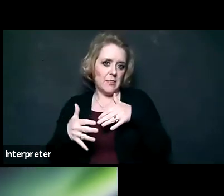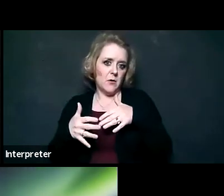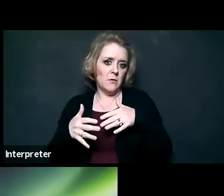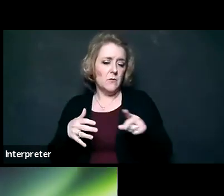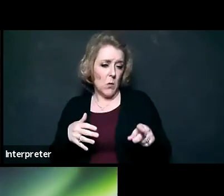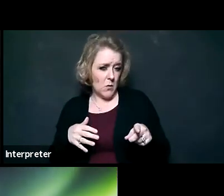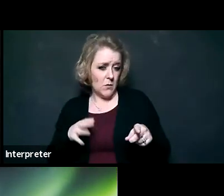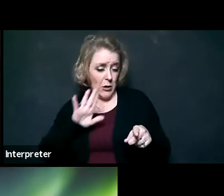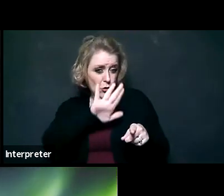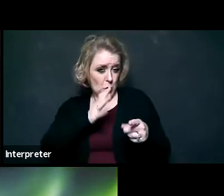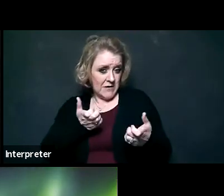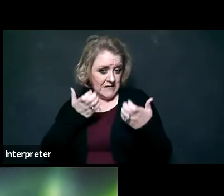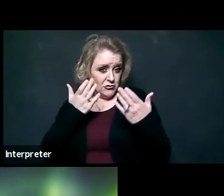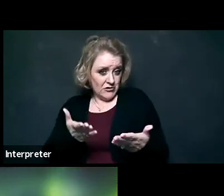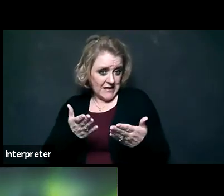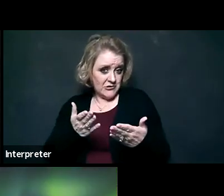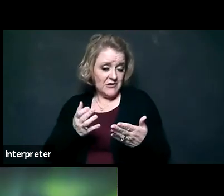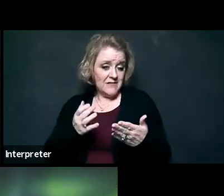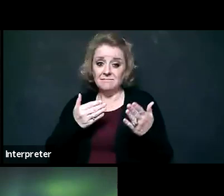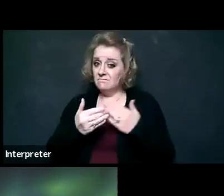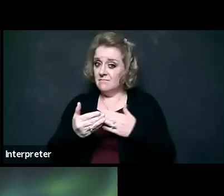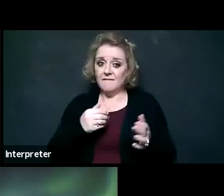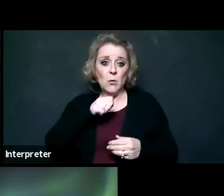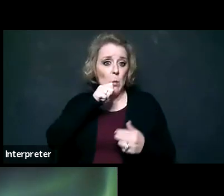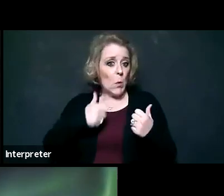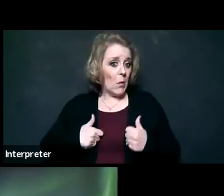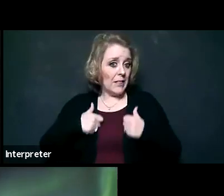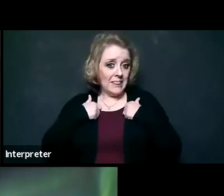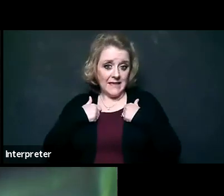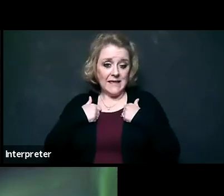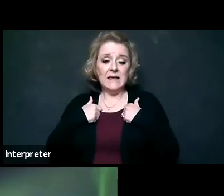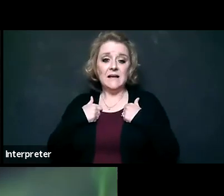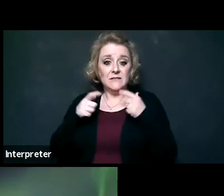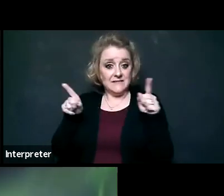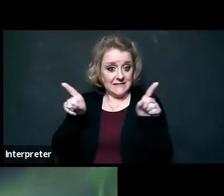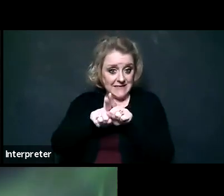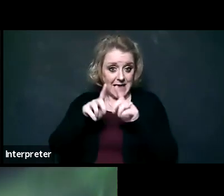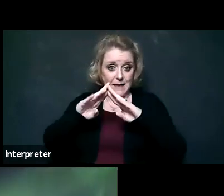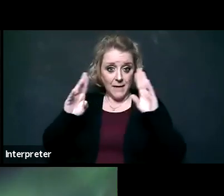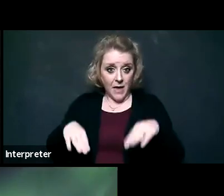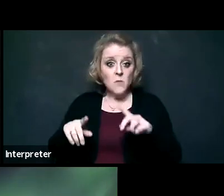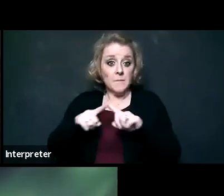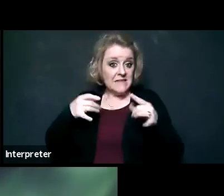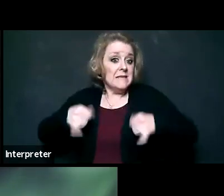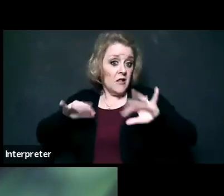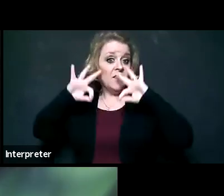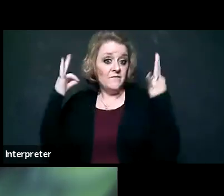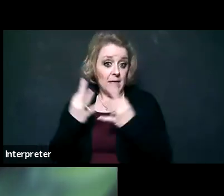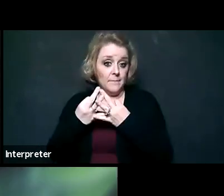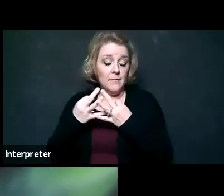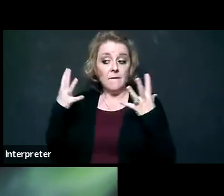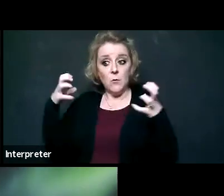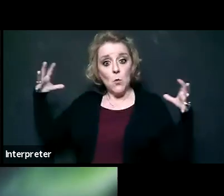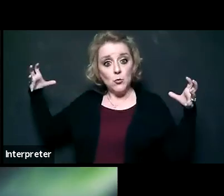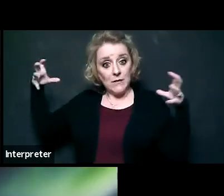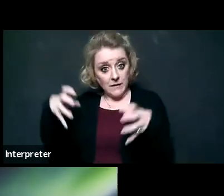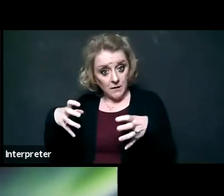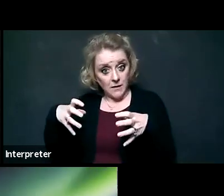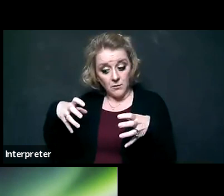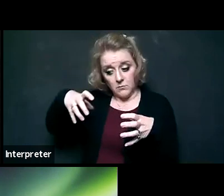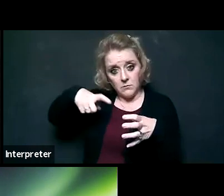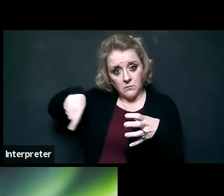is even if you do not live in the same household, but you're still relatives and you get together in a small group, you